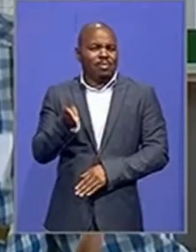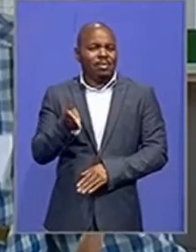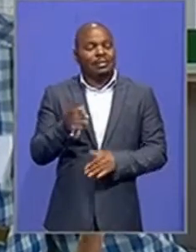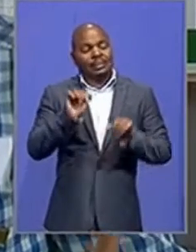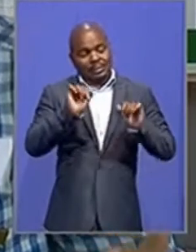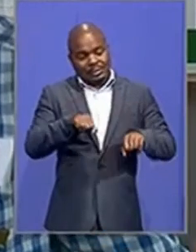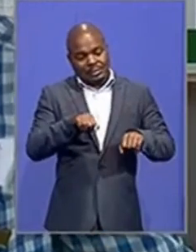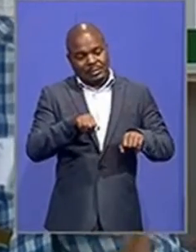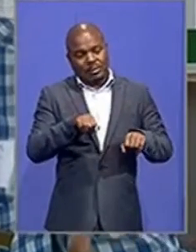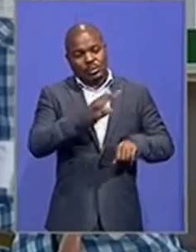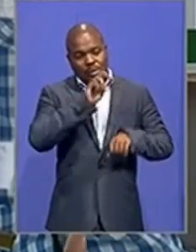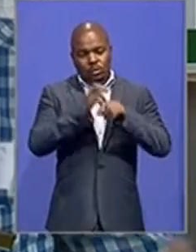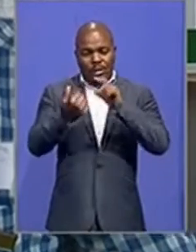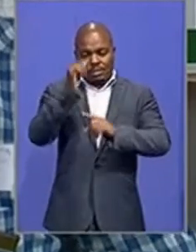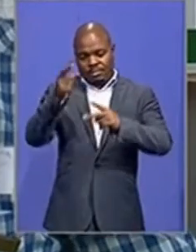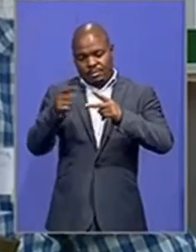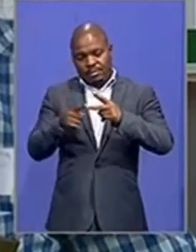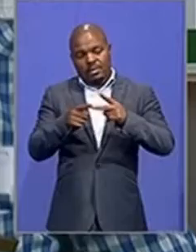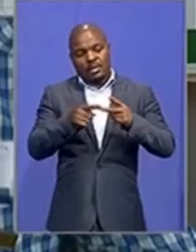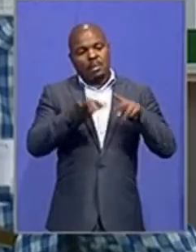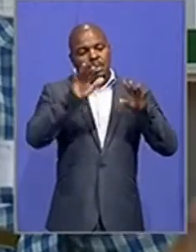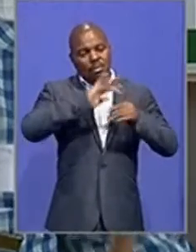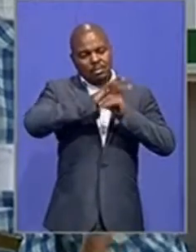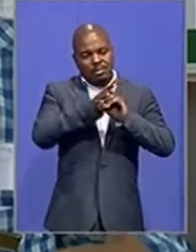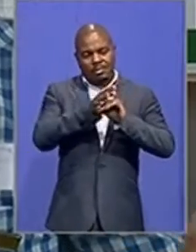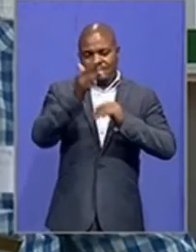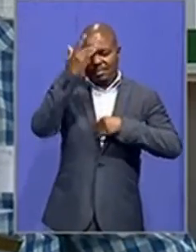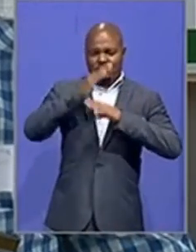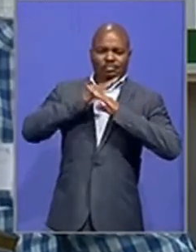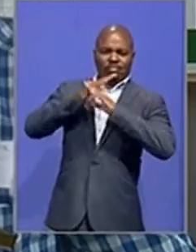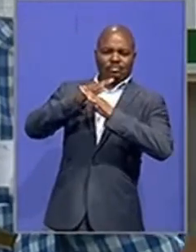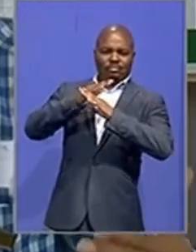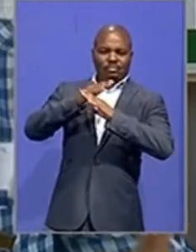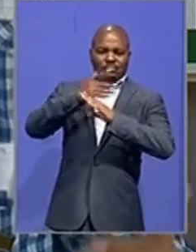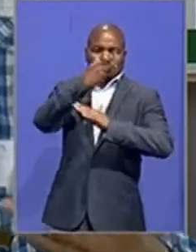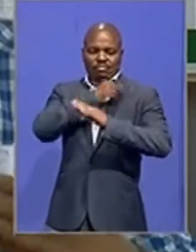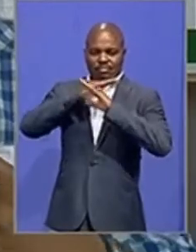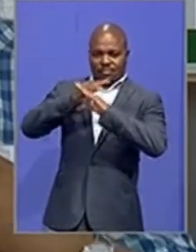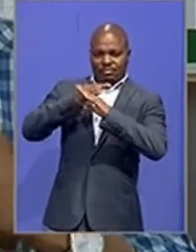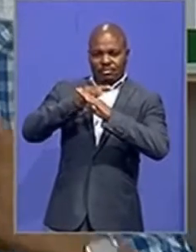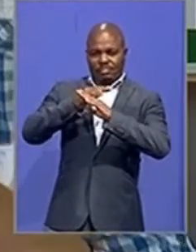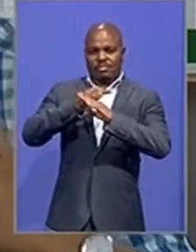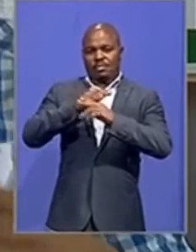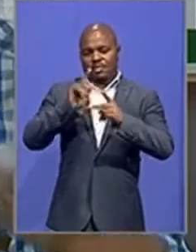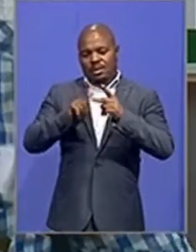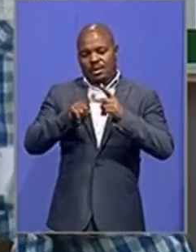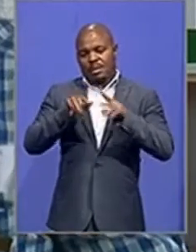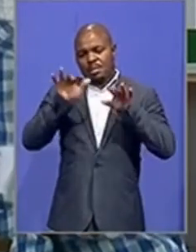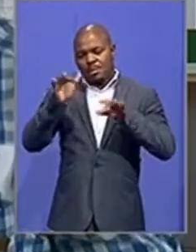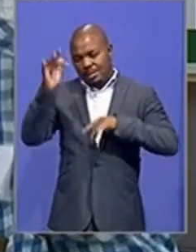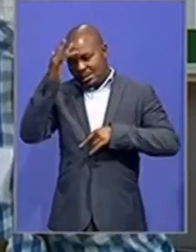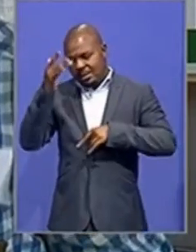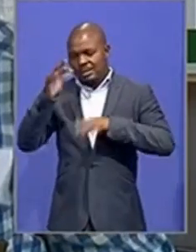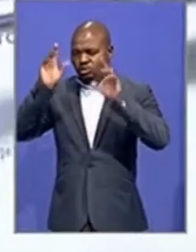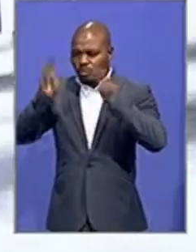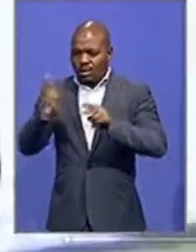have two things to achieve, one is population immunity, we also have to achieve safety in terms of patients not dying because